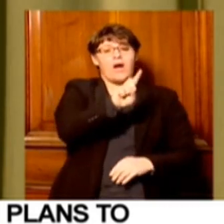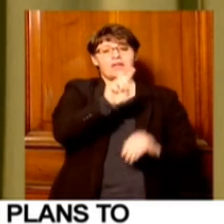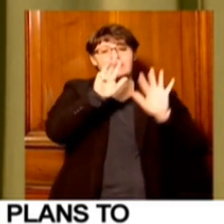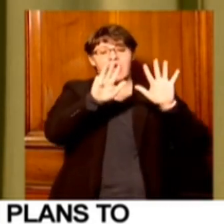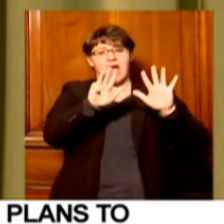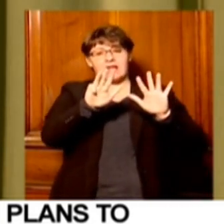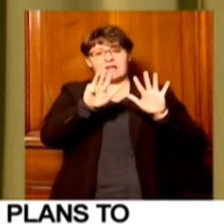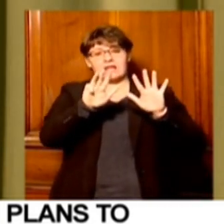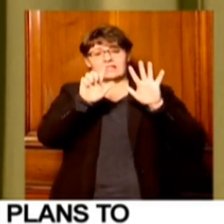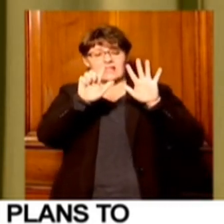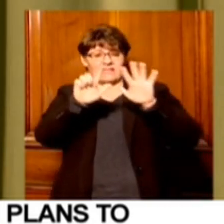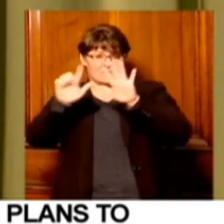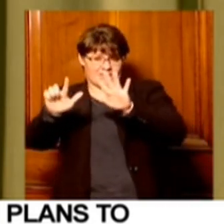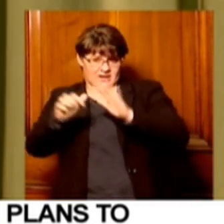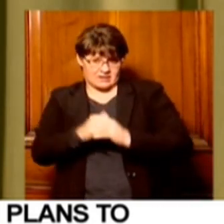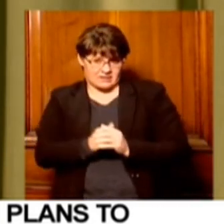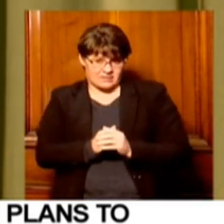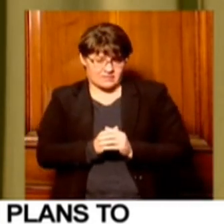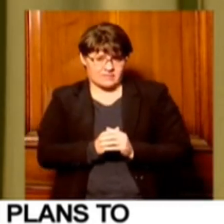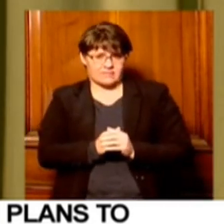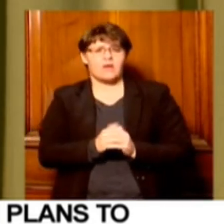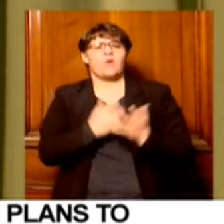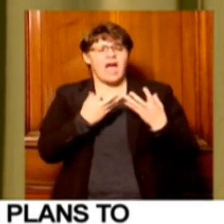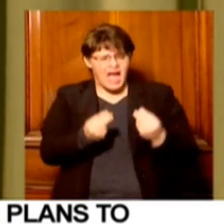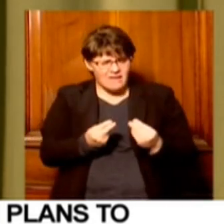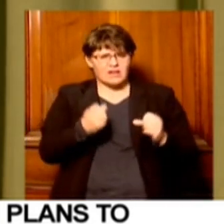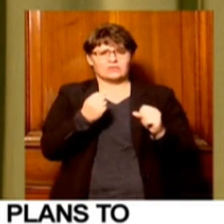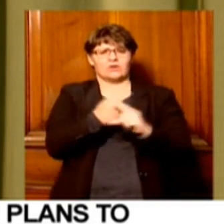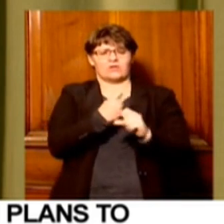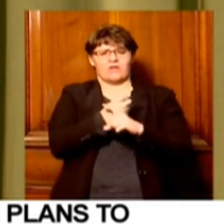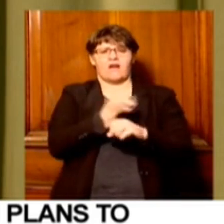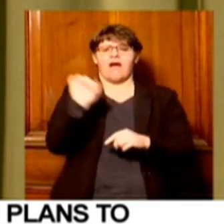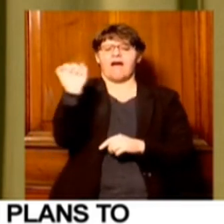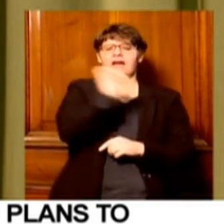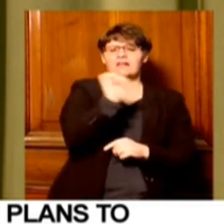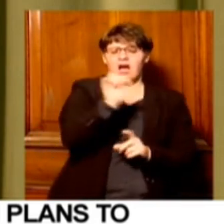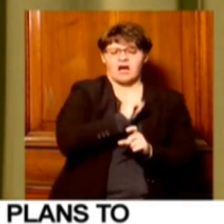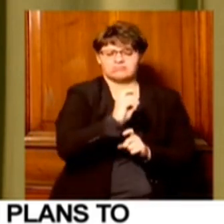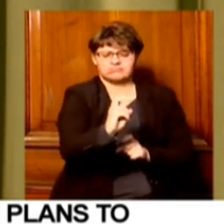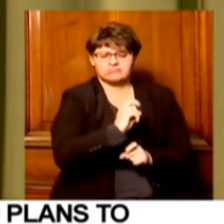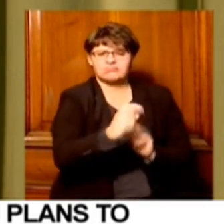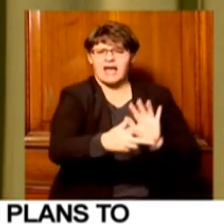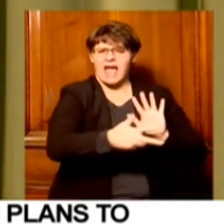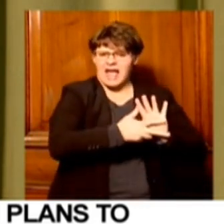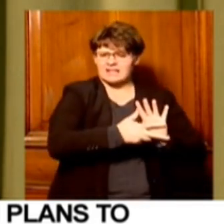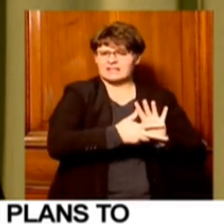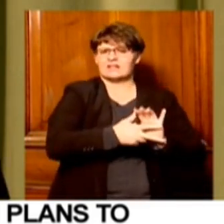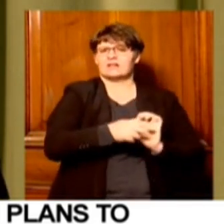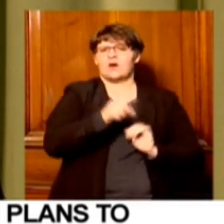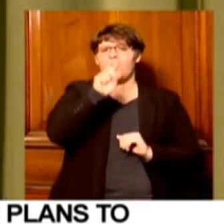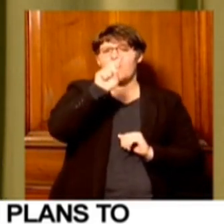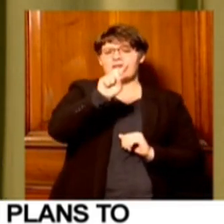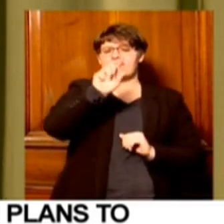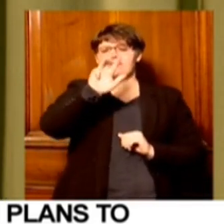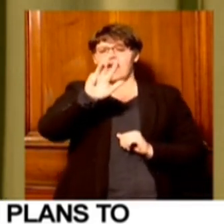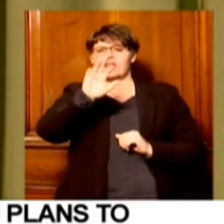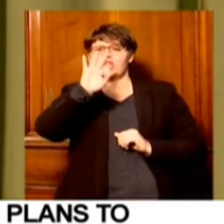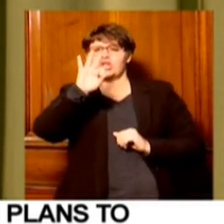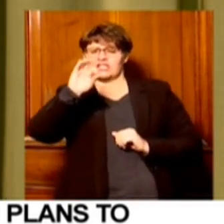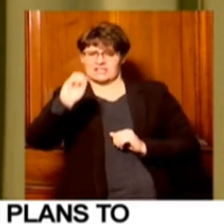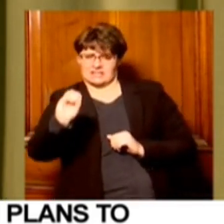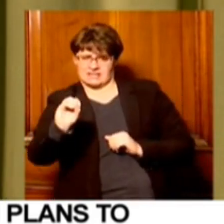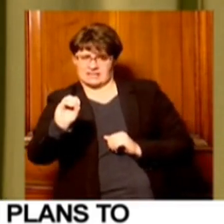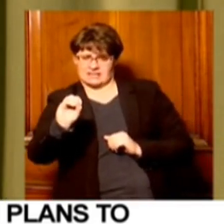state monopoly in transport. The Motor Carrier Transportation Act of 1930